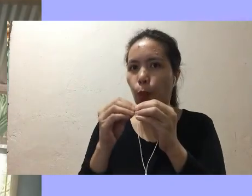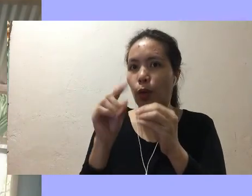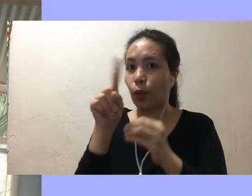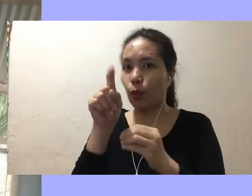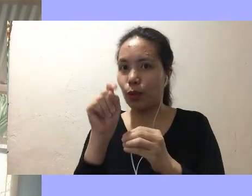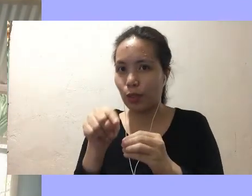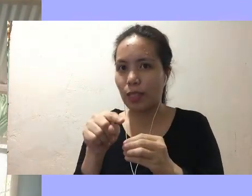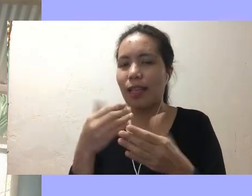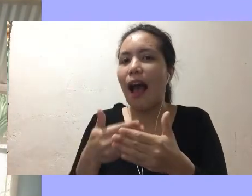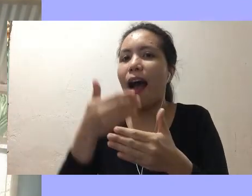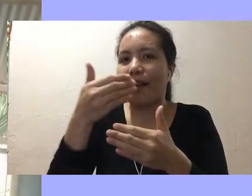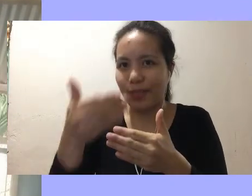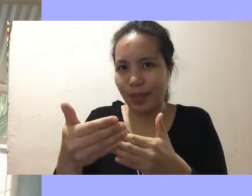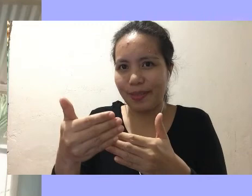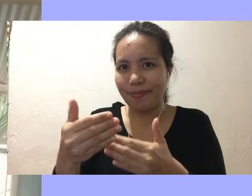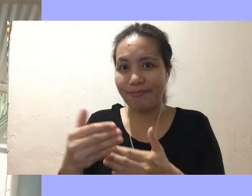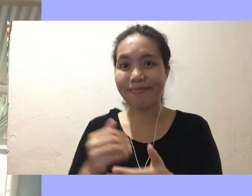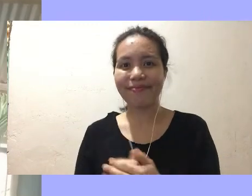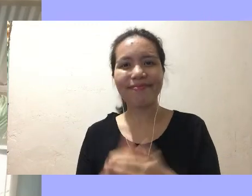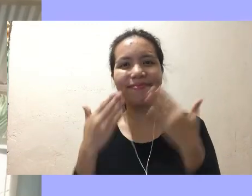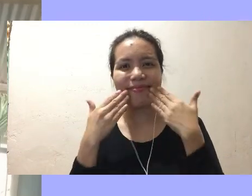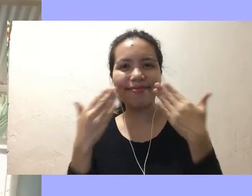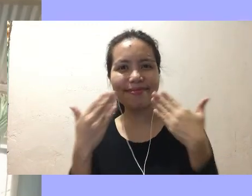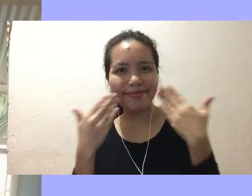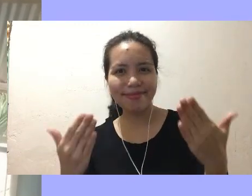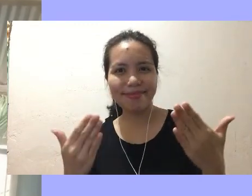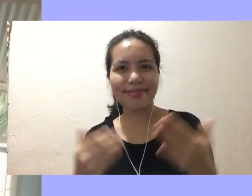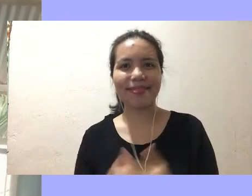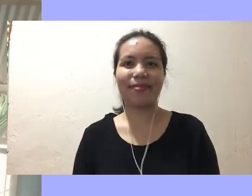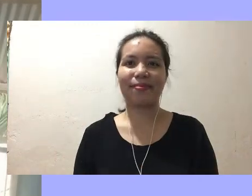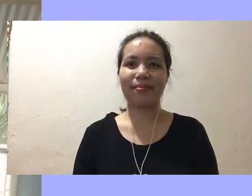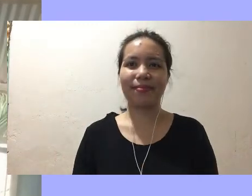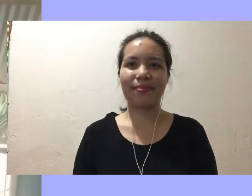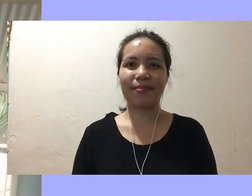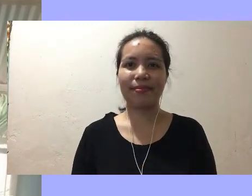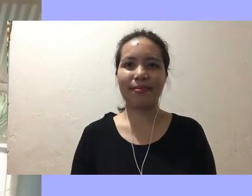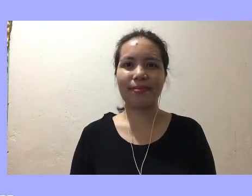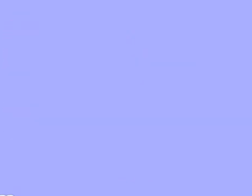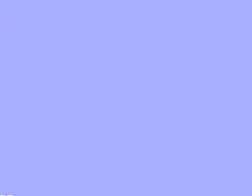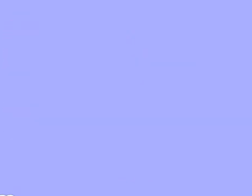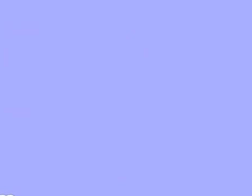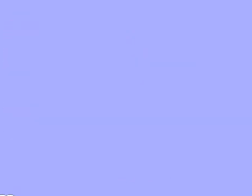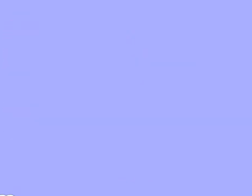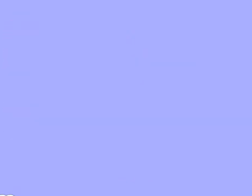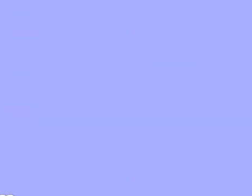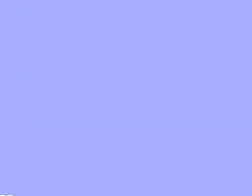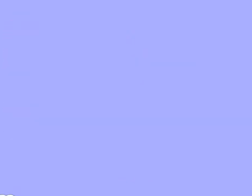of questions after my discussion. Thank you for listening.